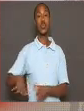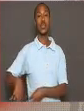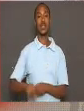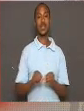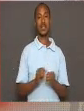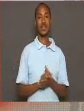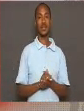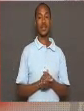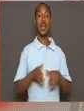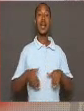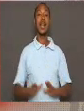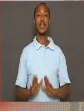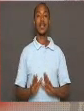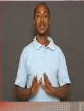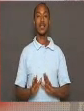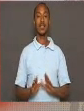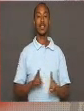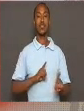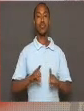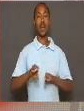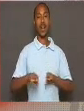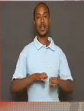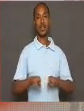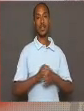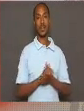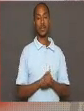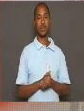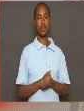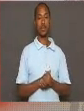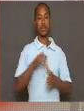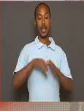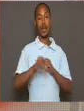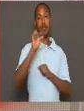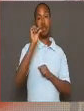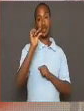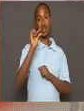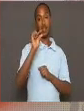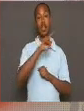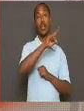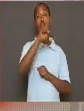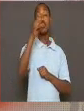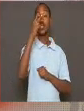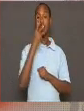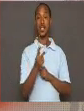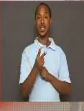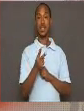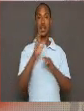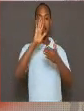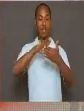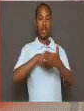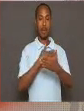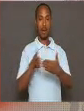Students, let us do an activity. In a moment, you will see a table.